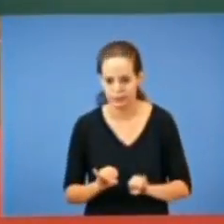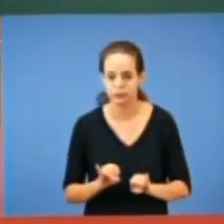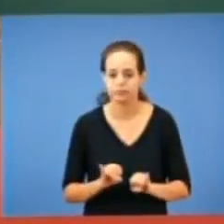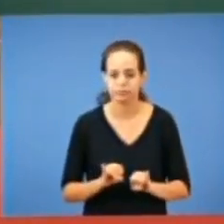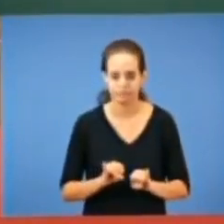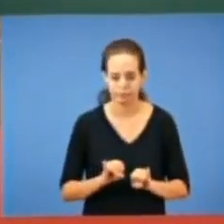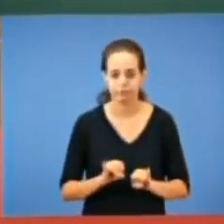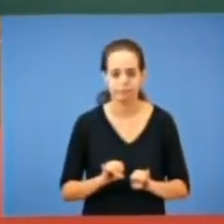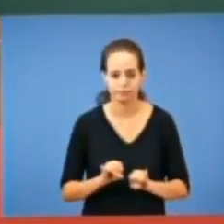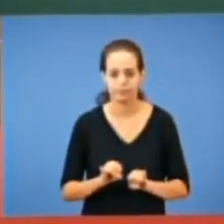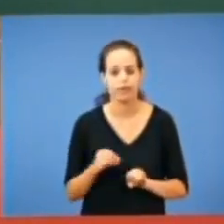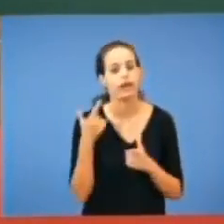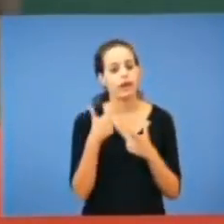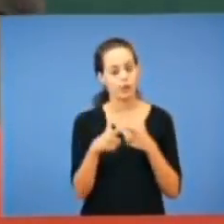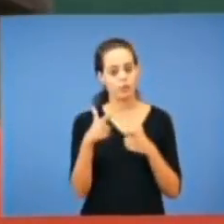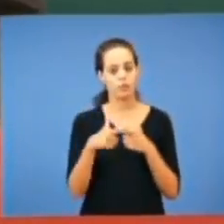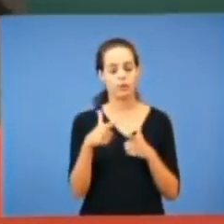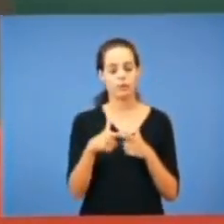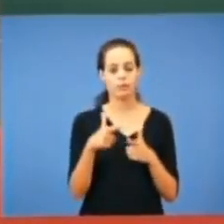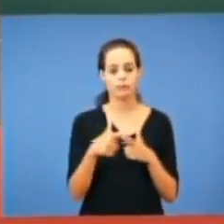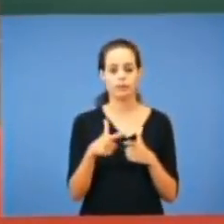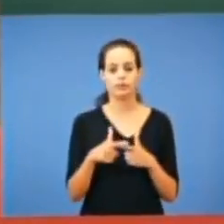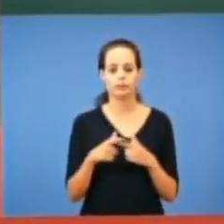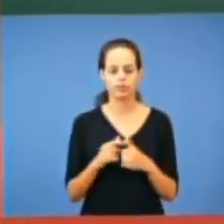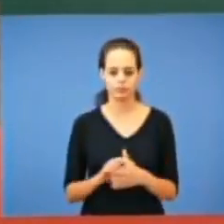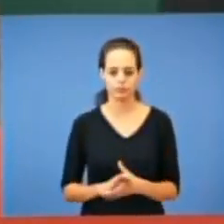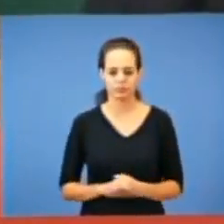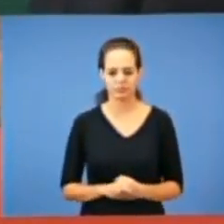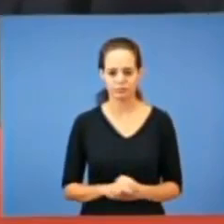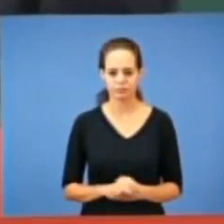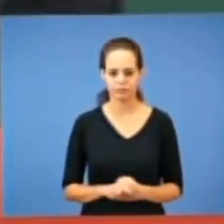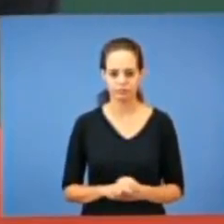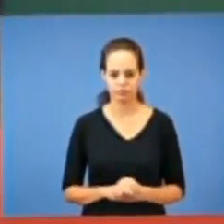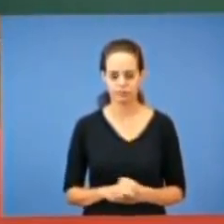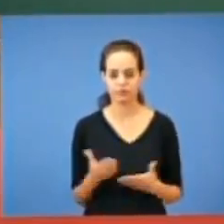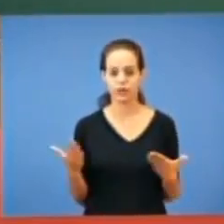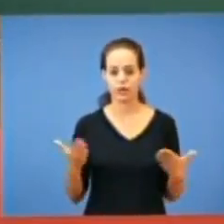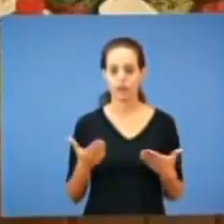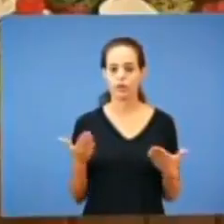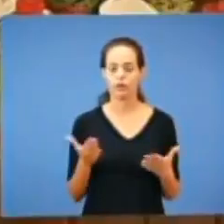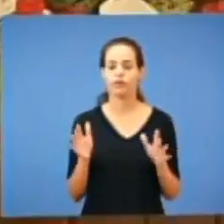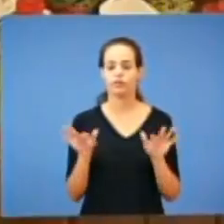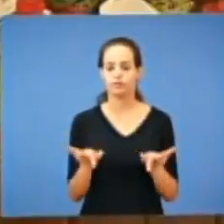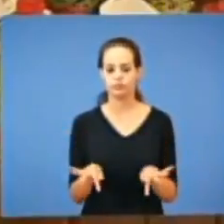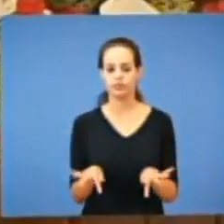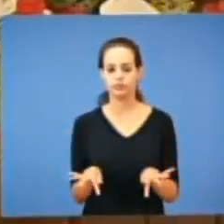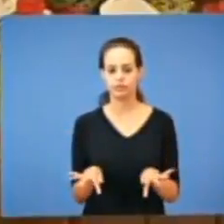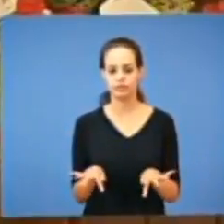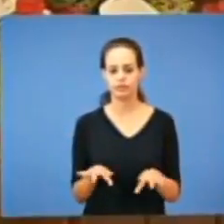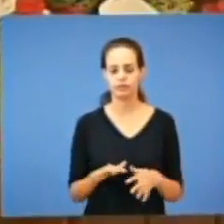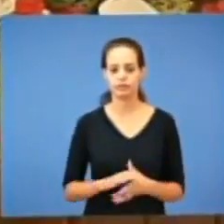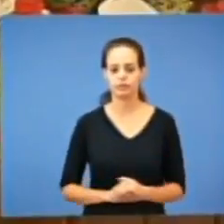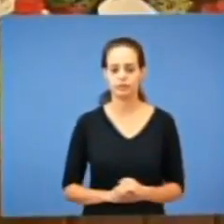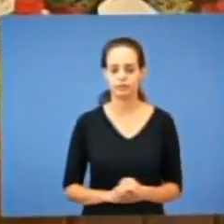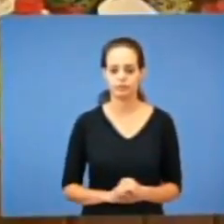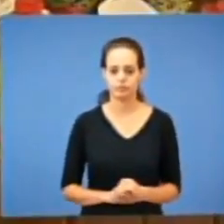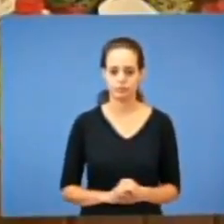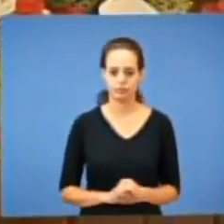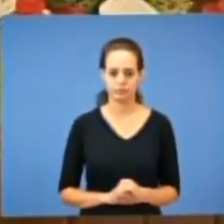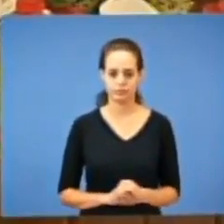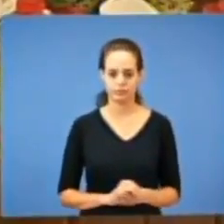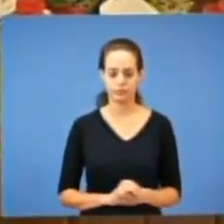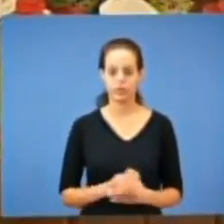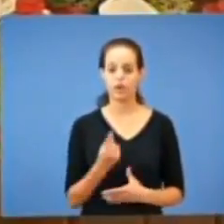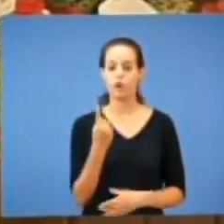Holy Spirit now is bringing idolatry into our midst. This is terrible. So let us close. How many minutes do we